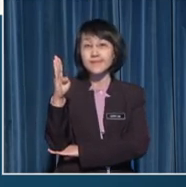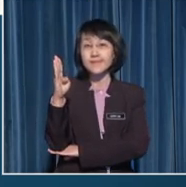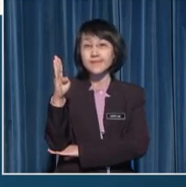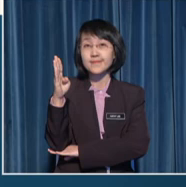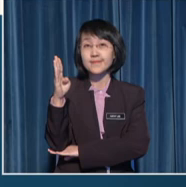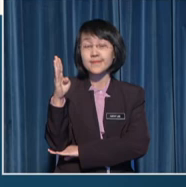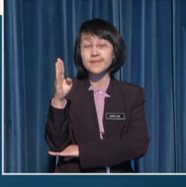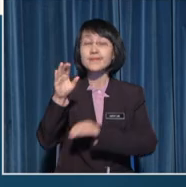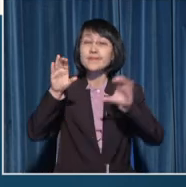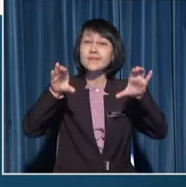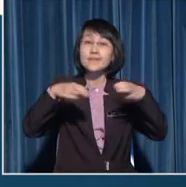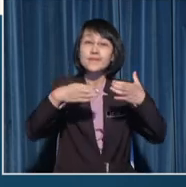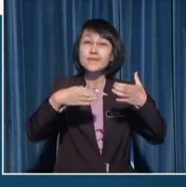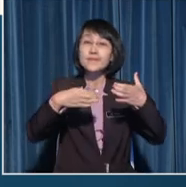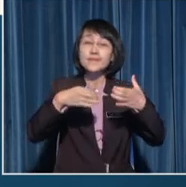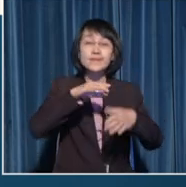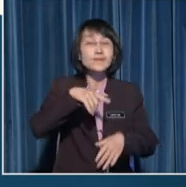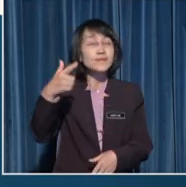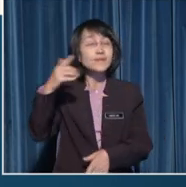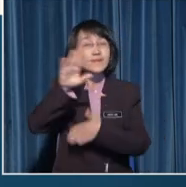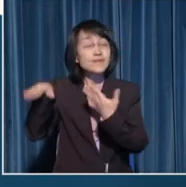Do the rest